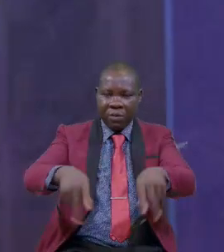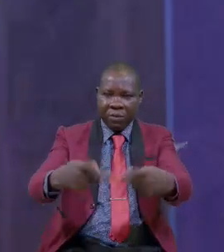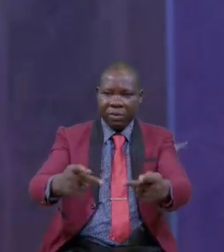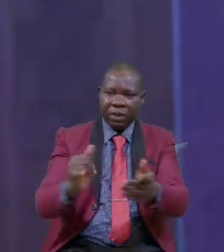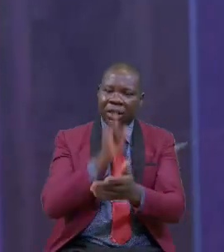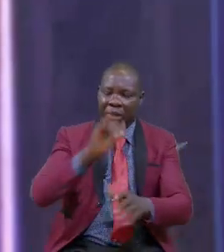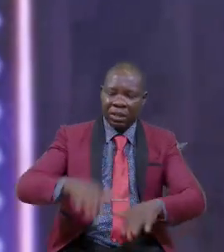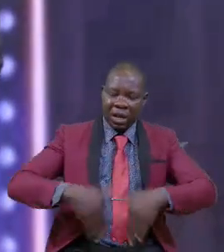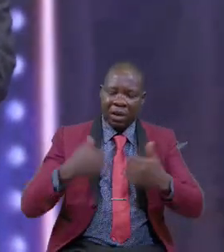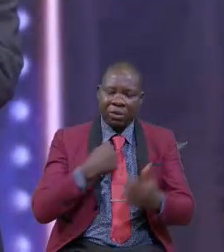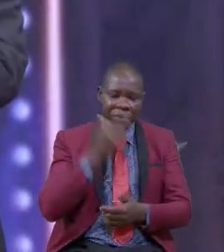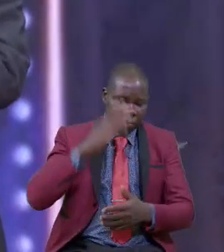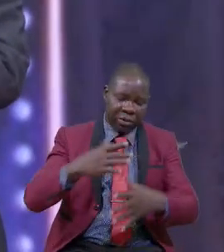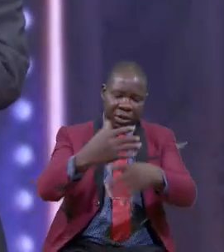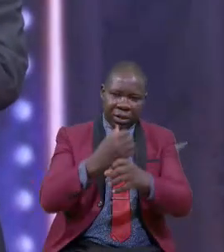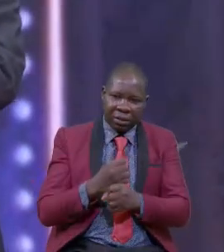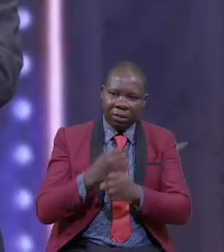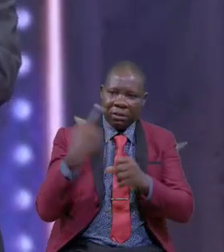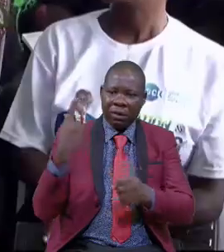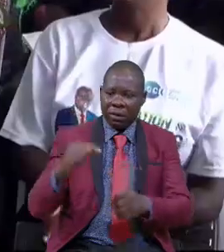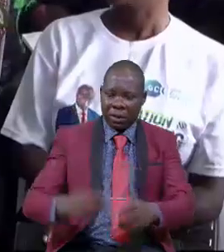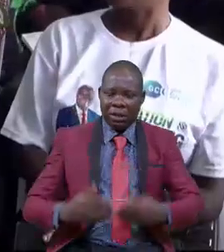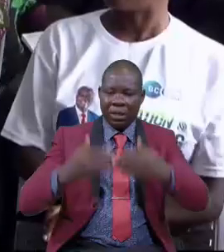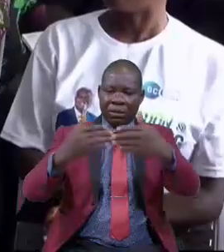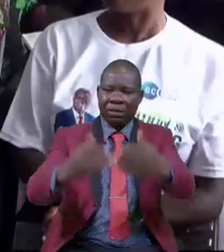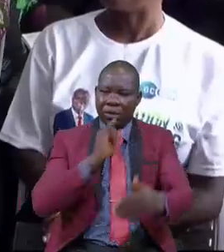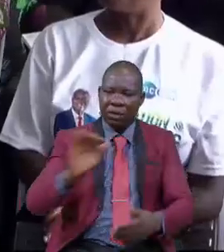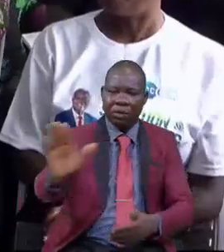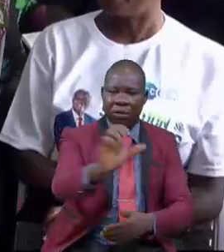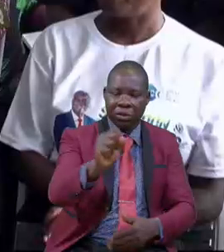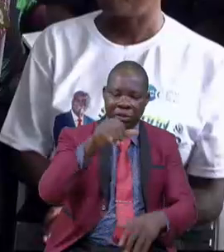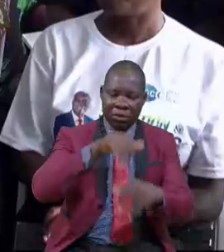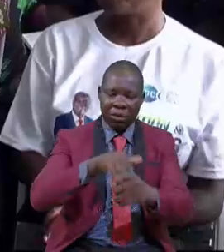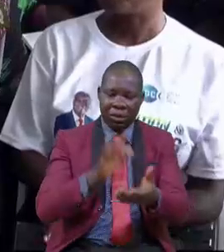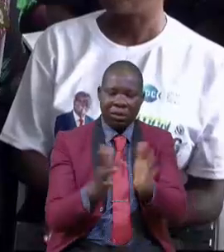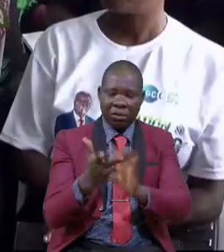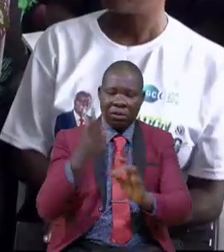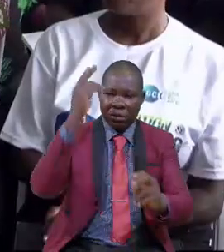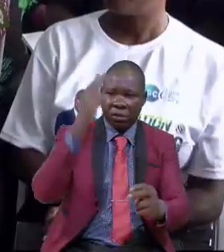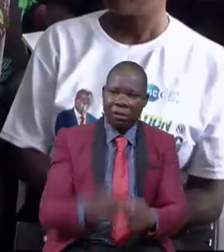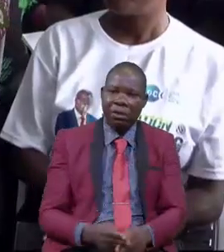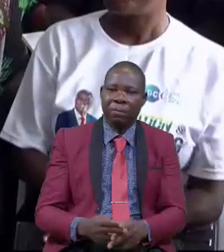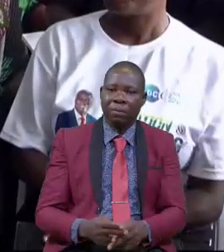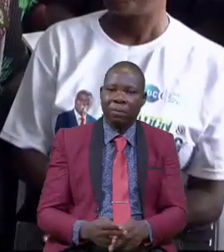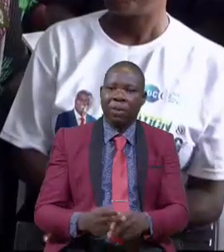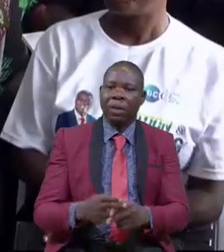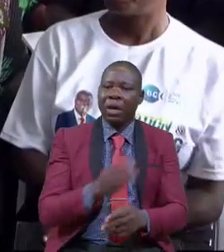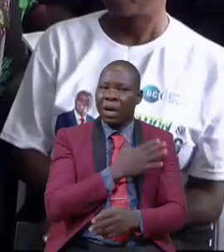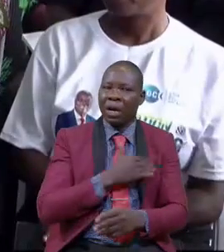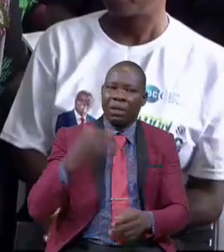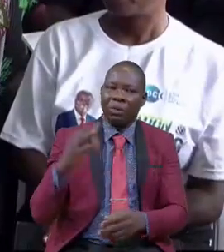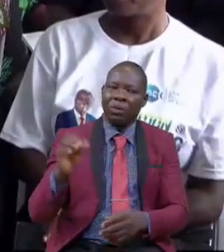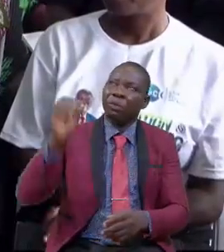extension. It is yours in Jesus' name. Amen. And of his fullness have